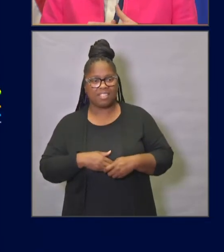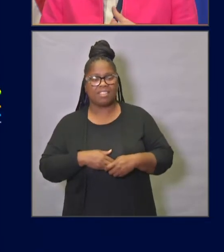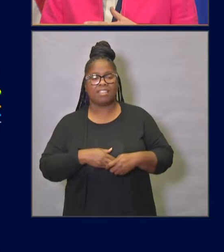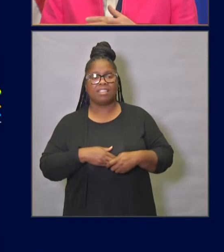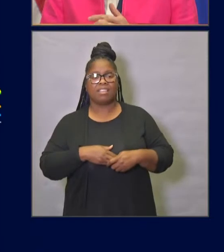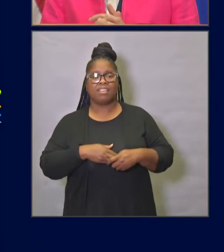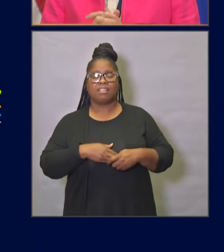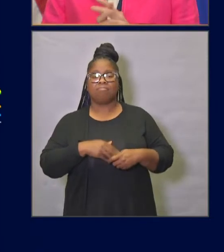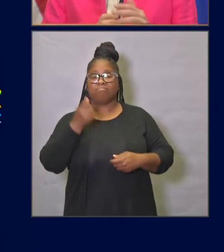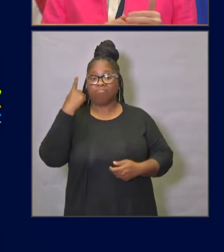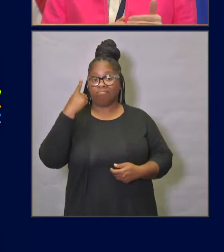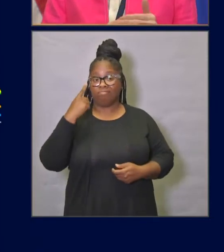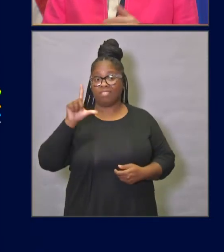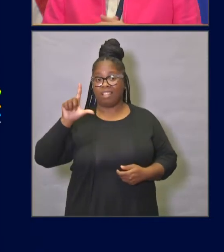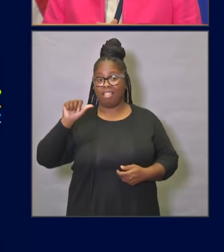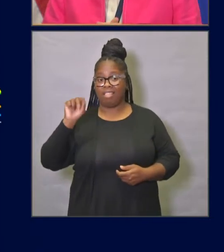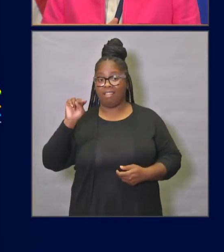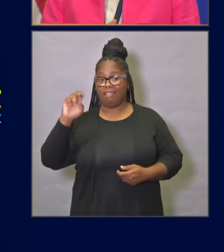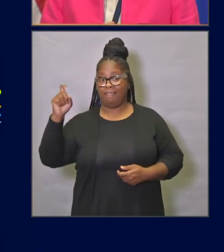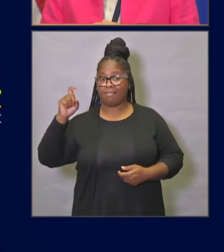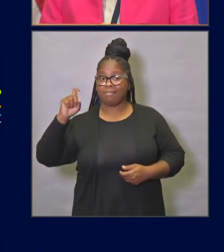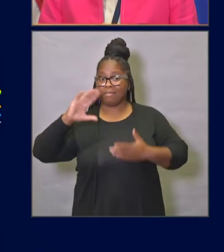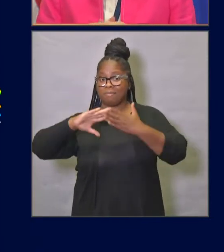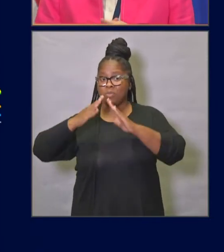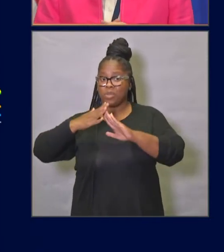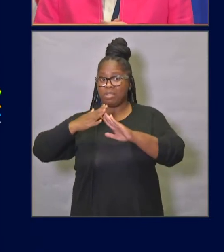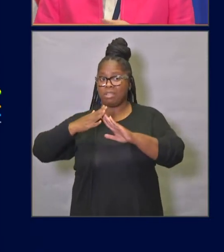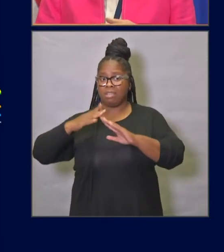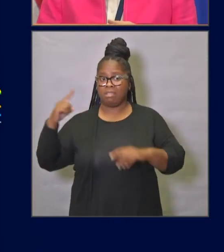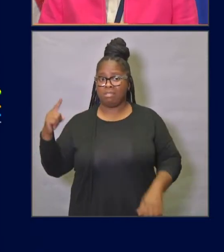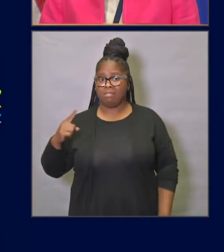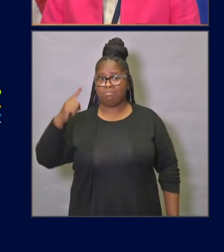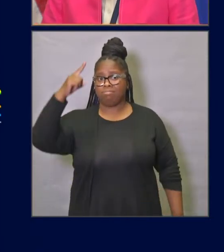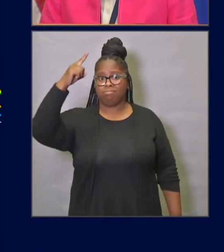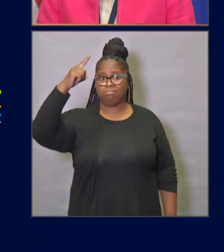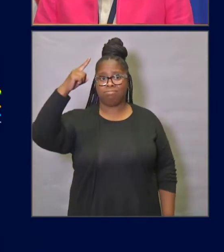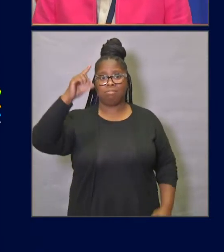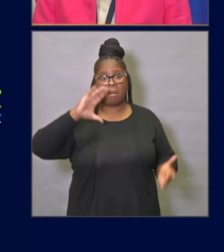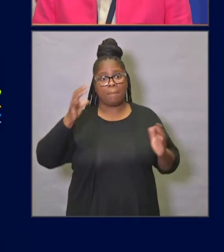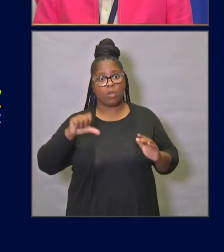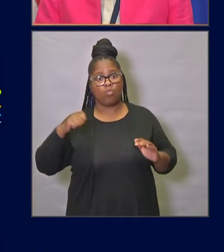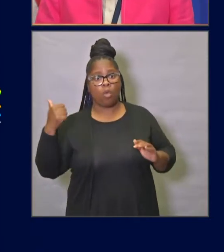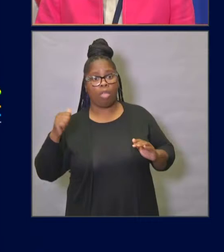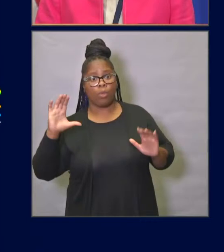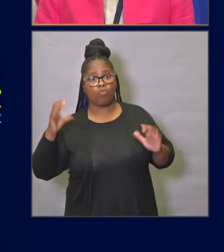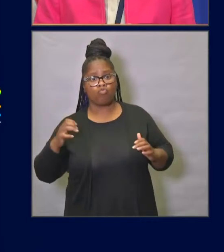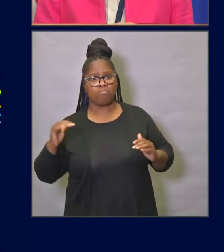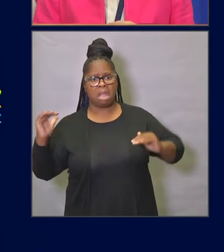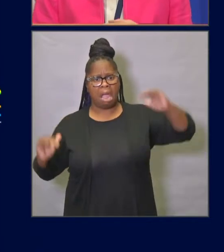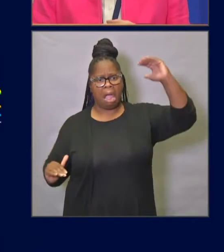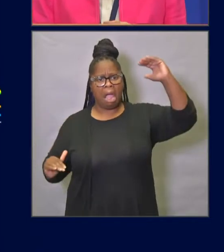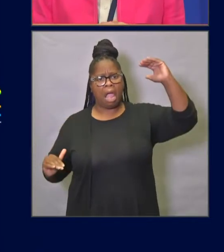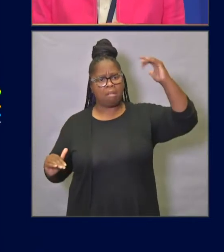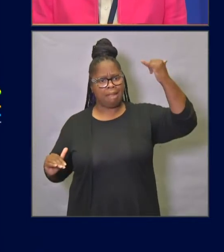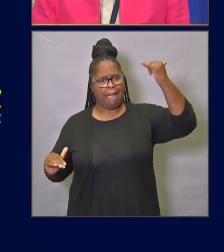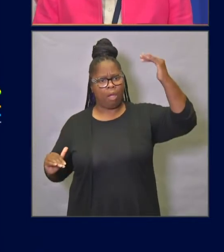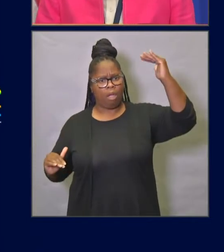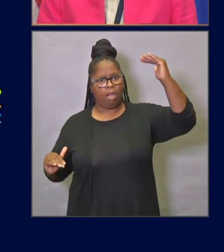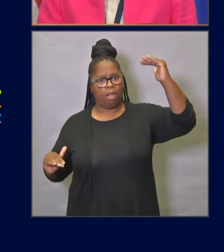the rate for Latinx community compared to the rate for all other groups. During the mid-July